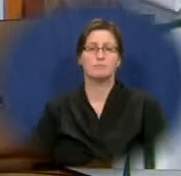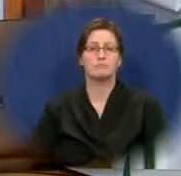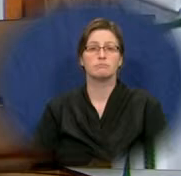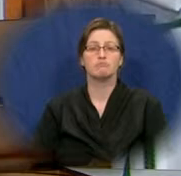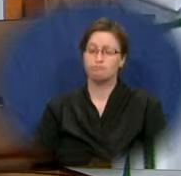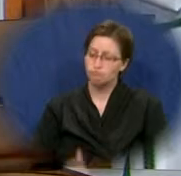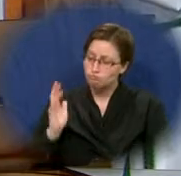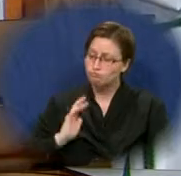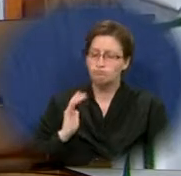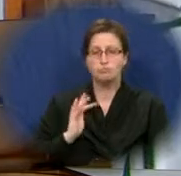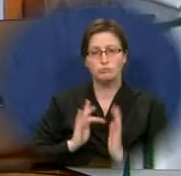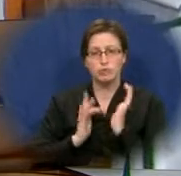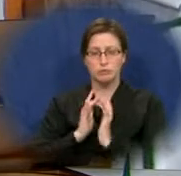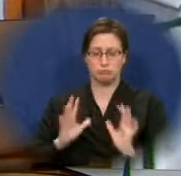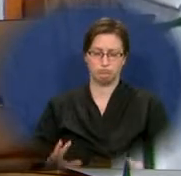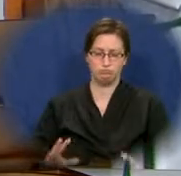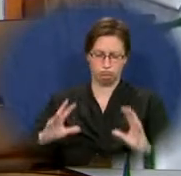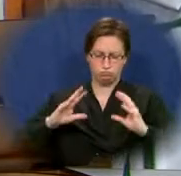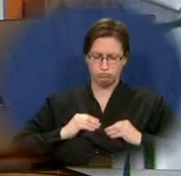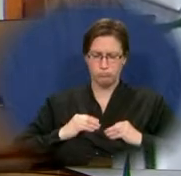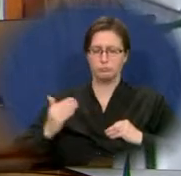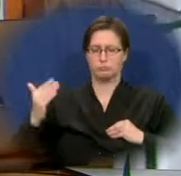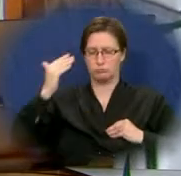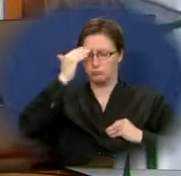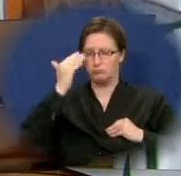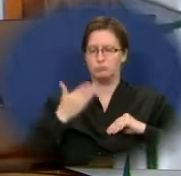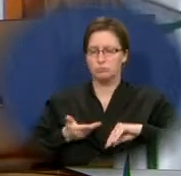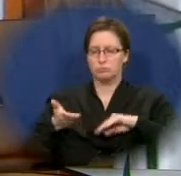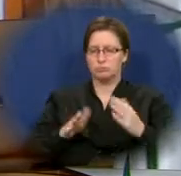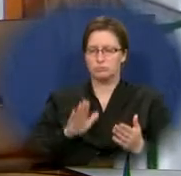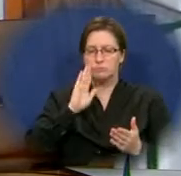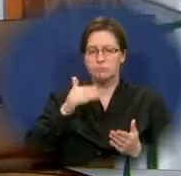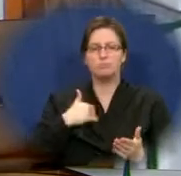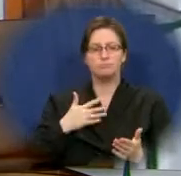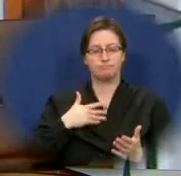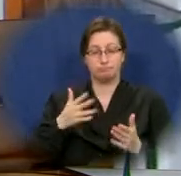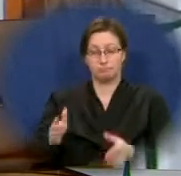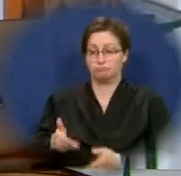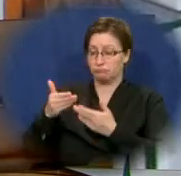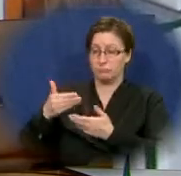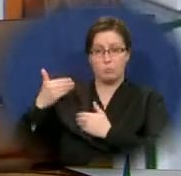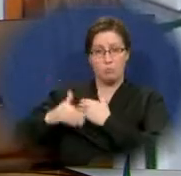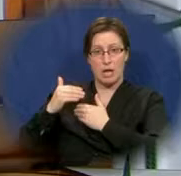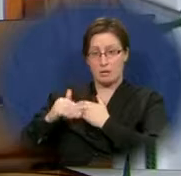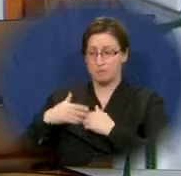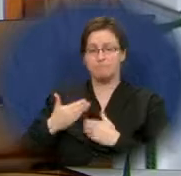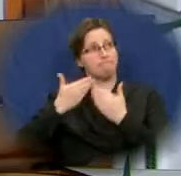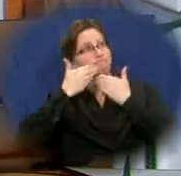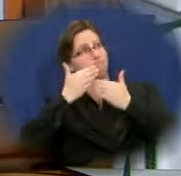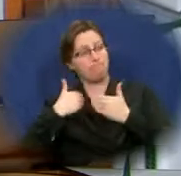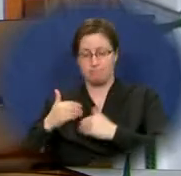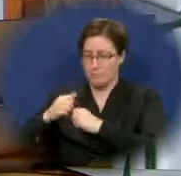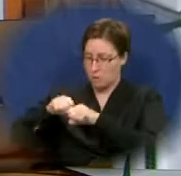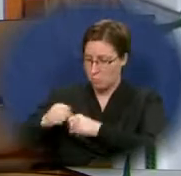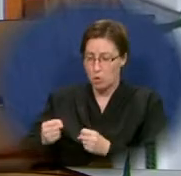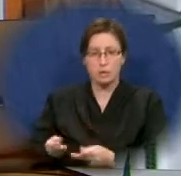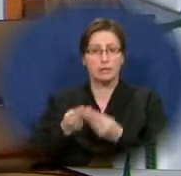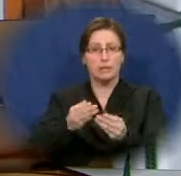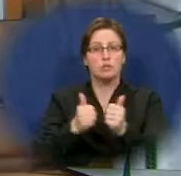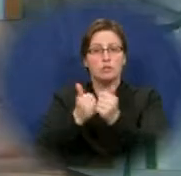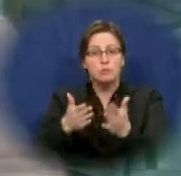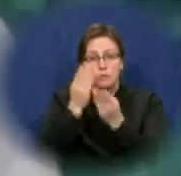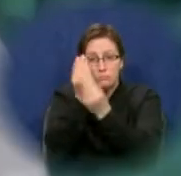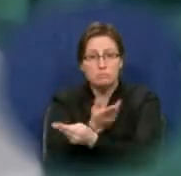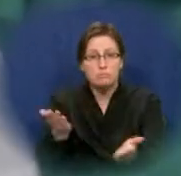At the time he was betrayed and entered willingly into his passion, he took bread and, giving thanks, broke it and gave it to his disciples,